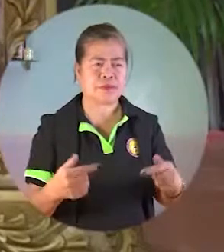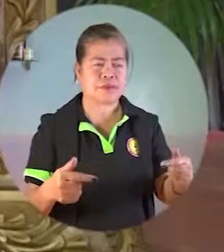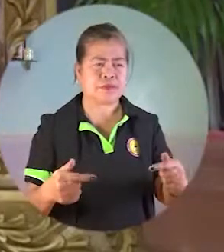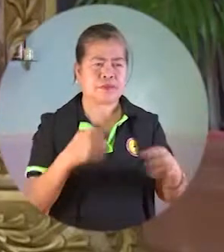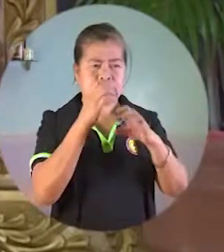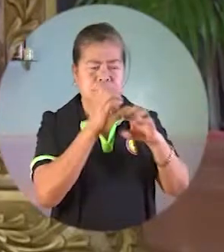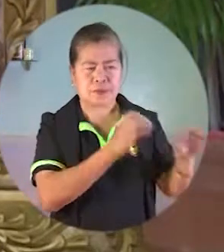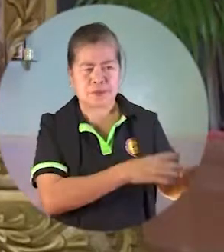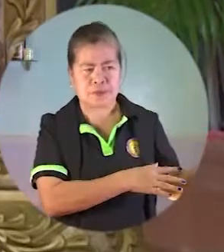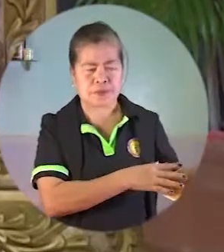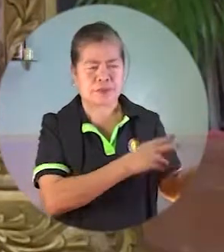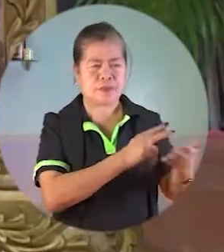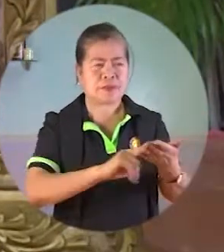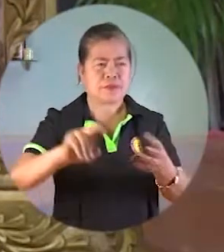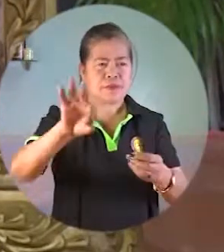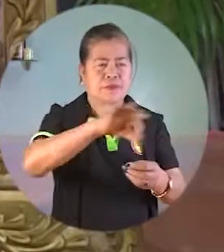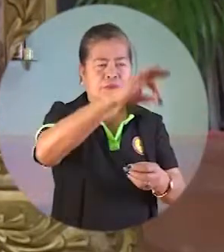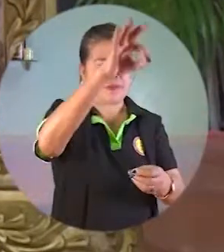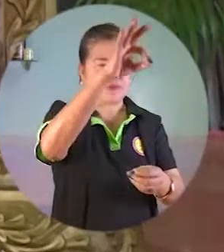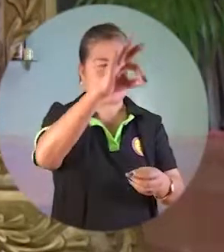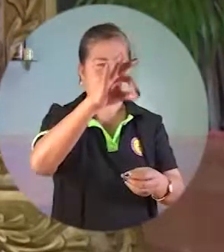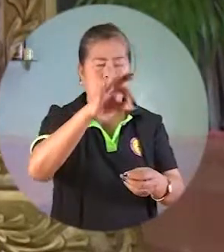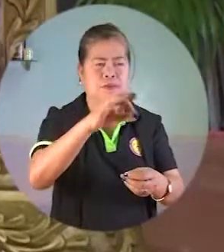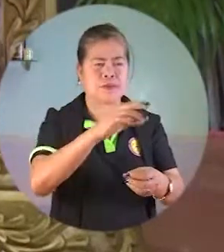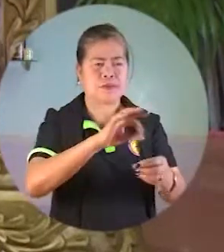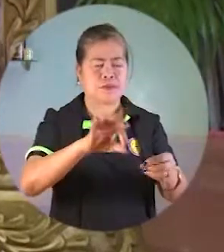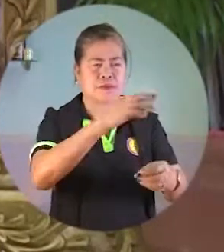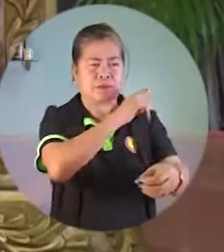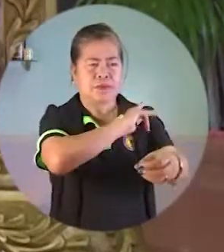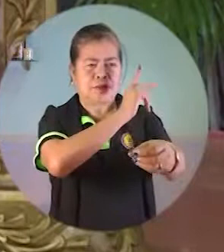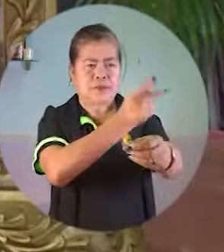of the devil. The Holy Spirit is power,